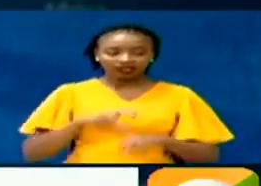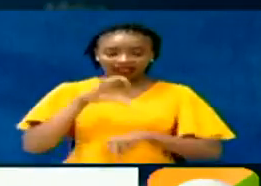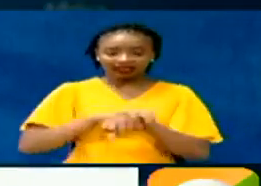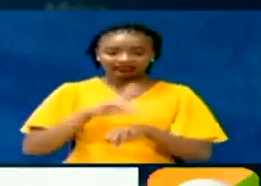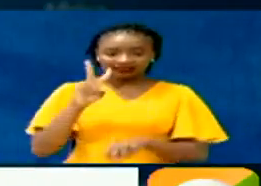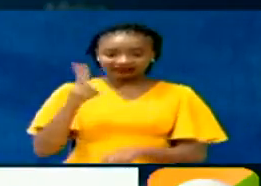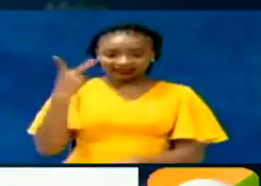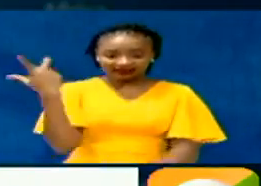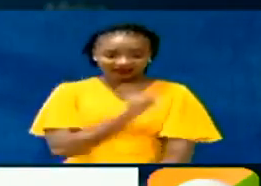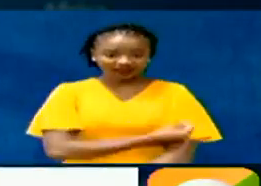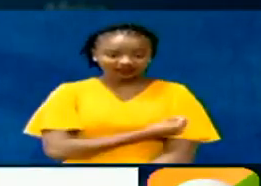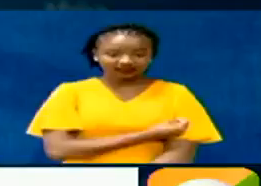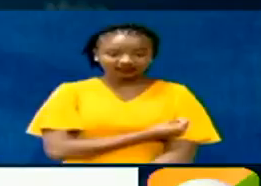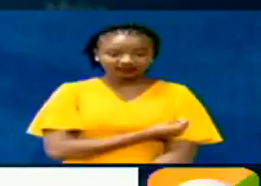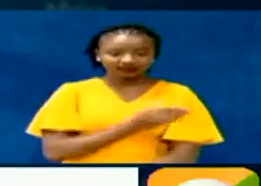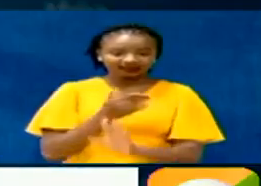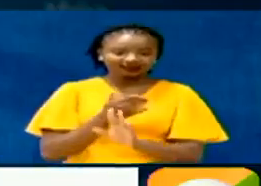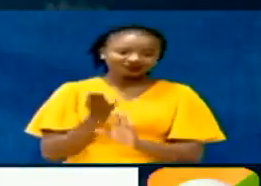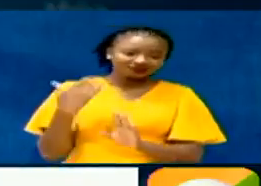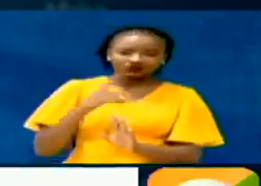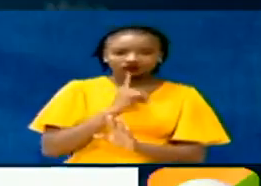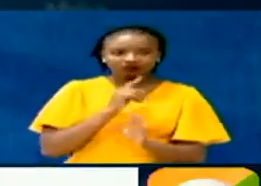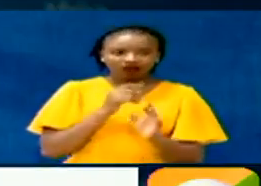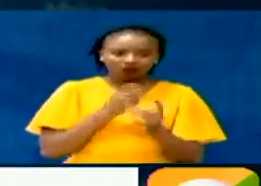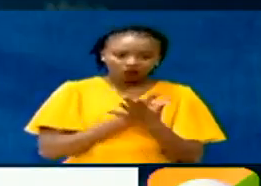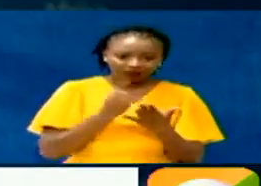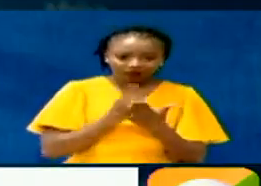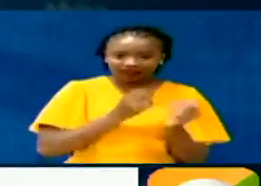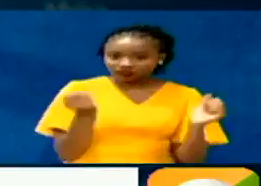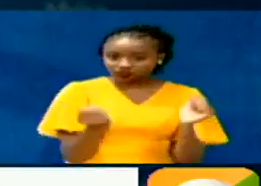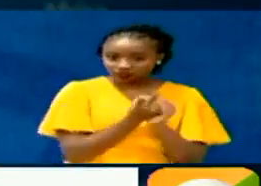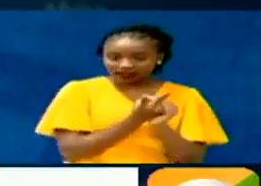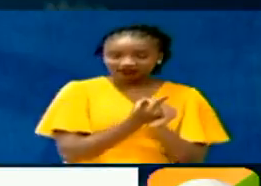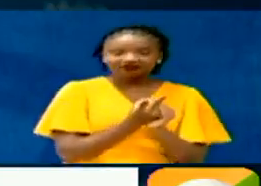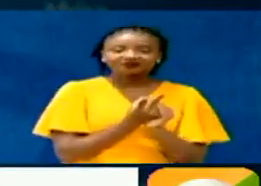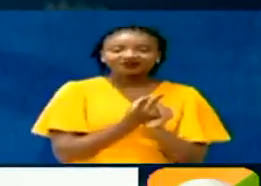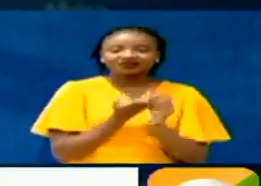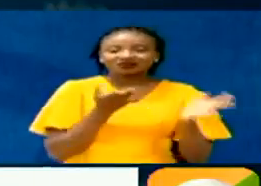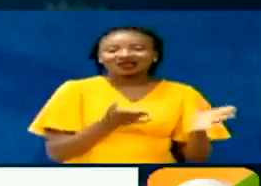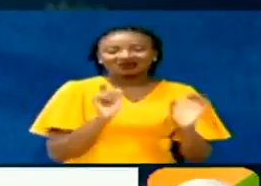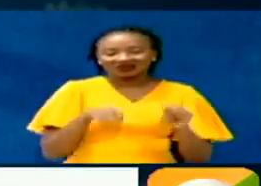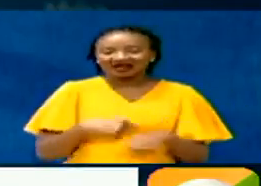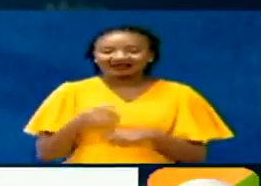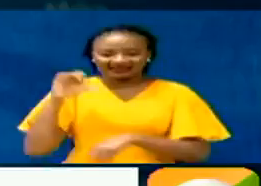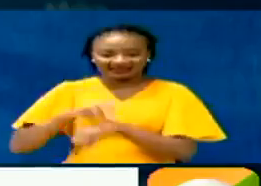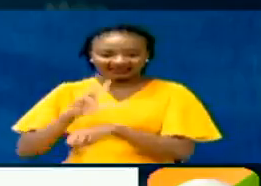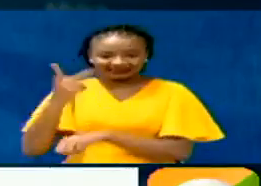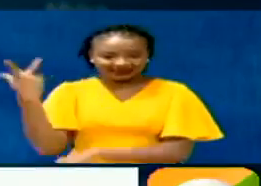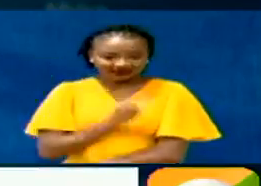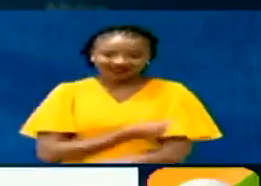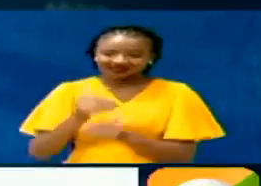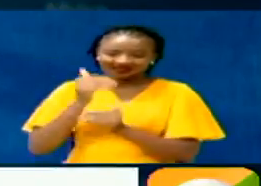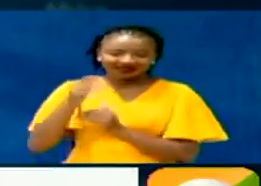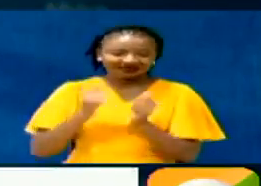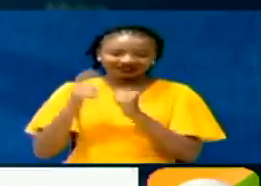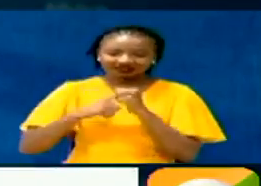AstraZeneca vaccine is extended from about 12 weeks to 16 weeks. So I think what we